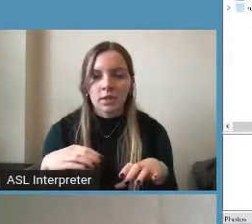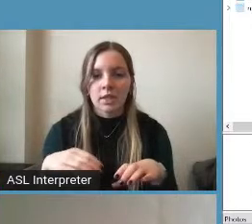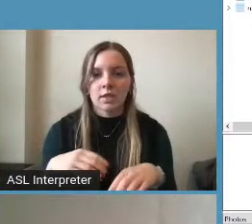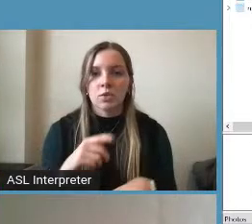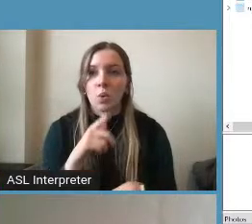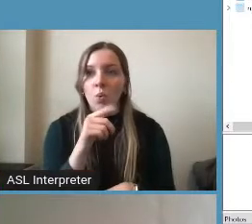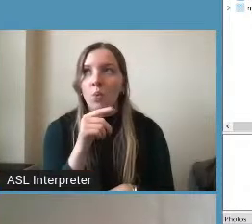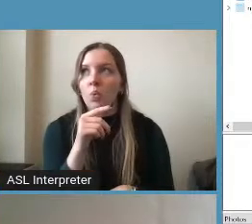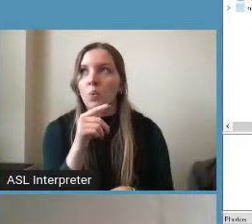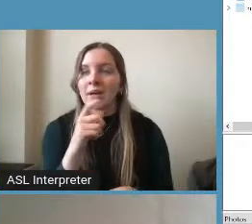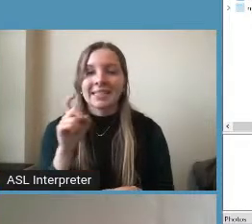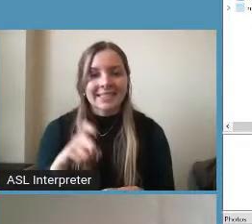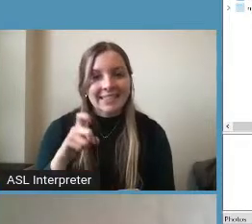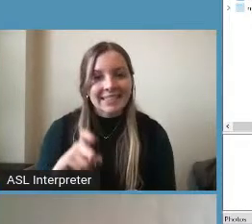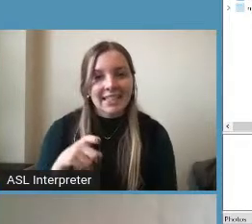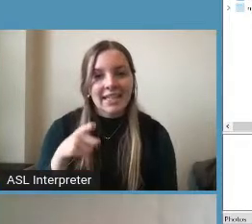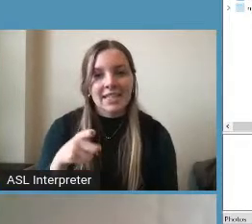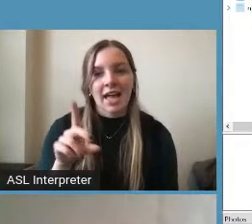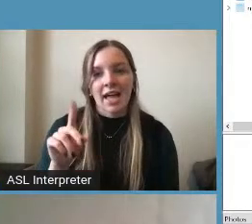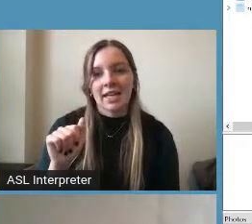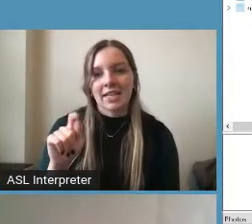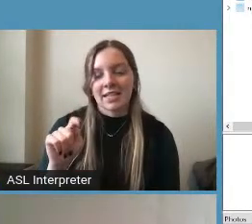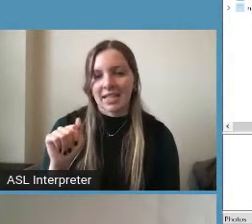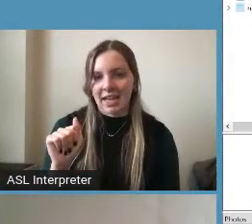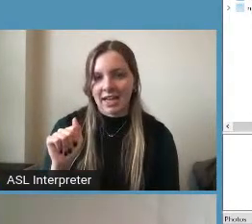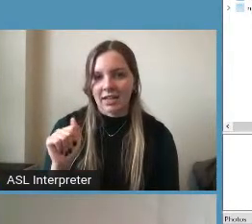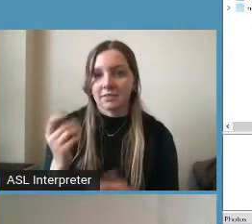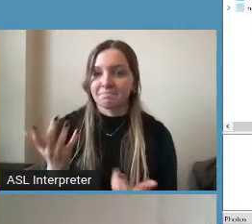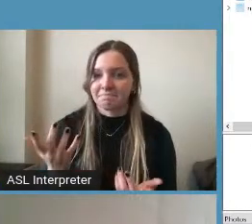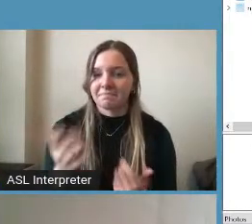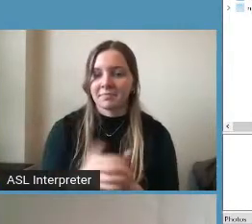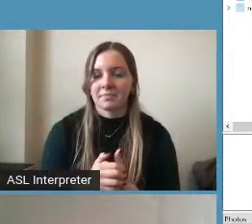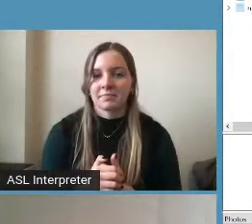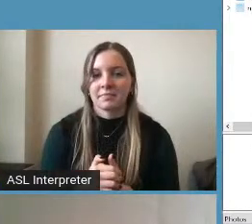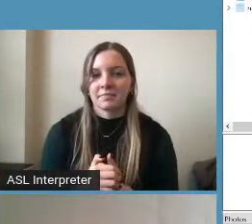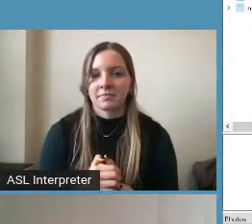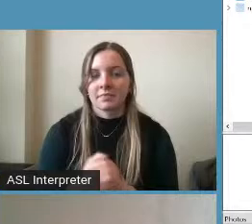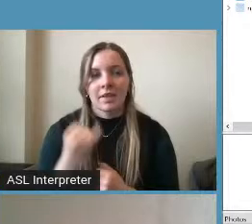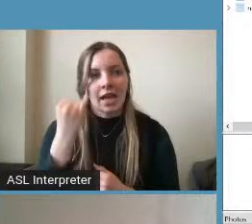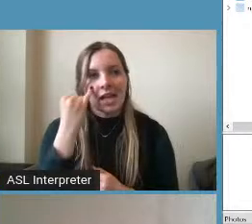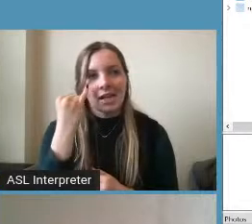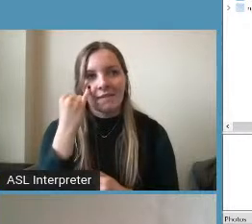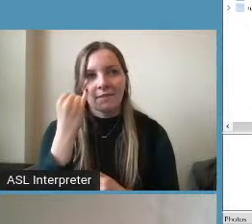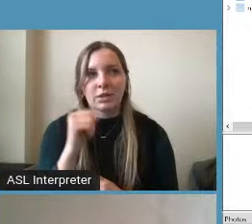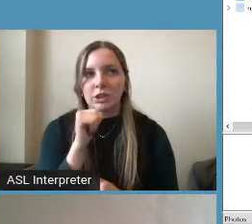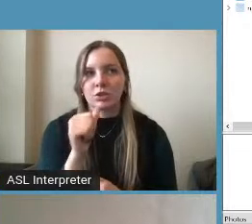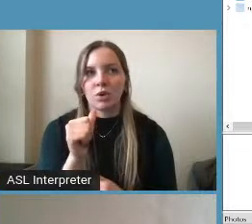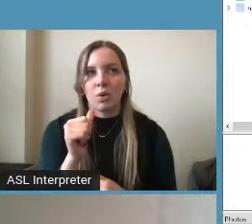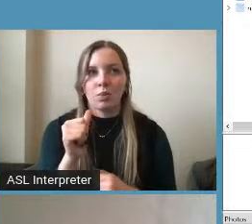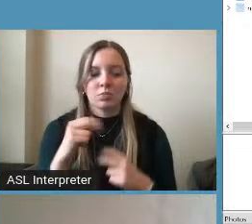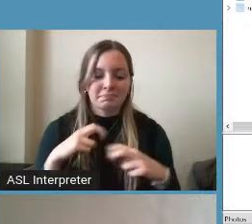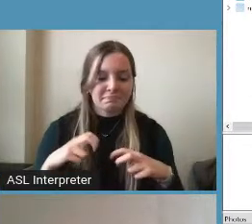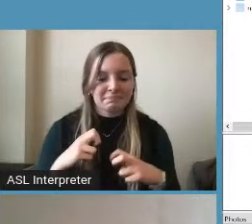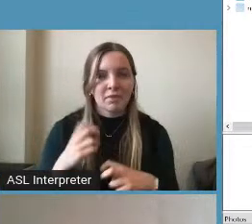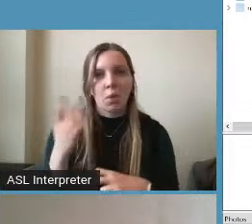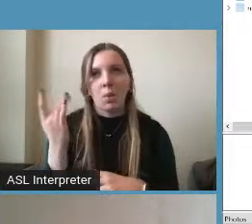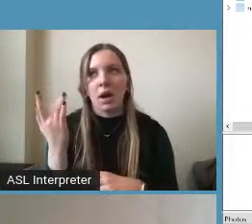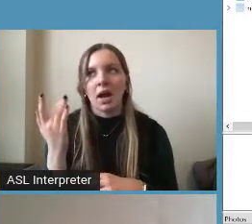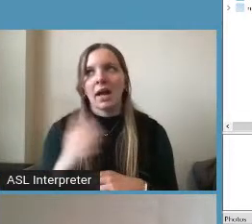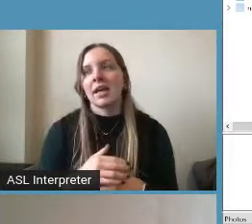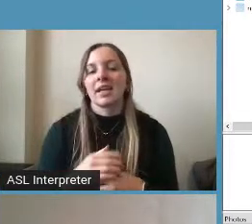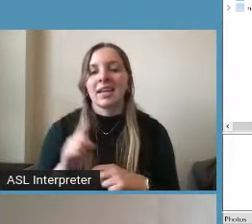important to them? Because if you don't understand that, you can't choose the right methodology and you can't produce the right kinds